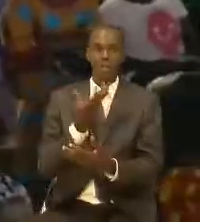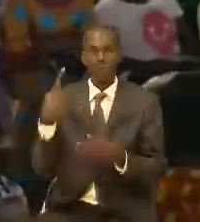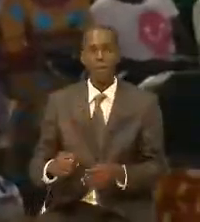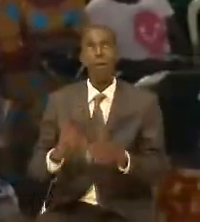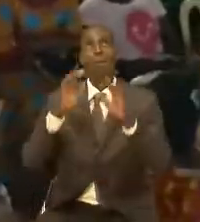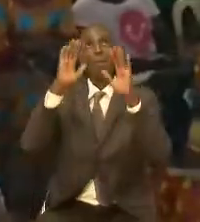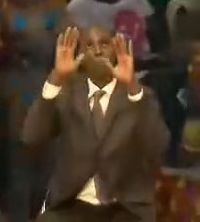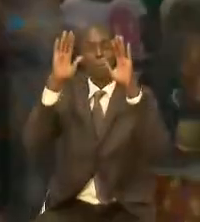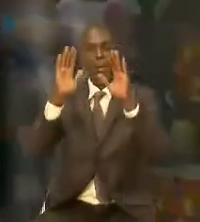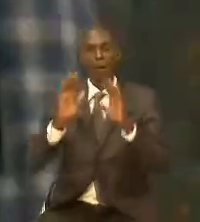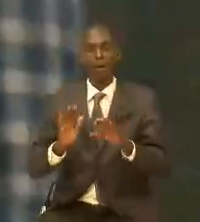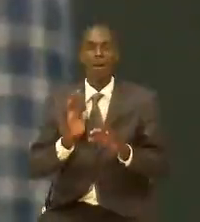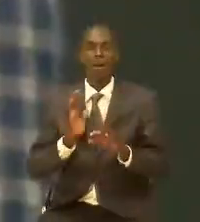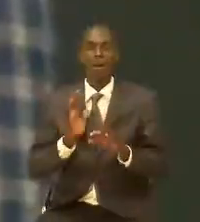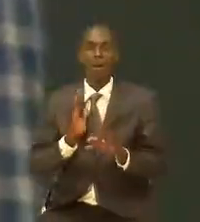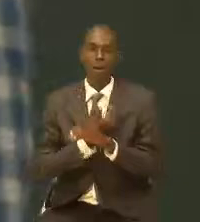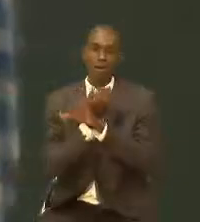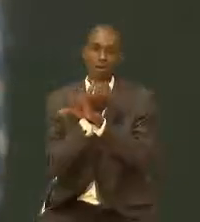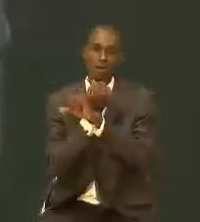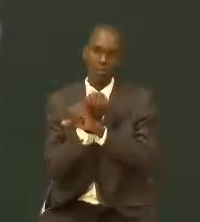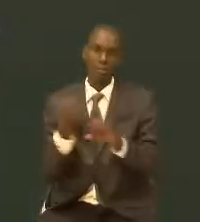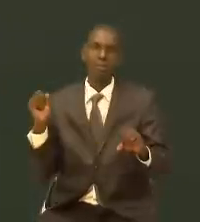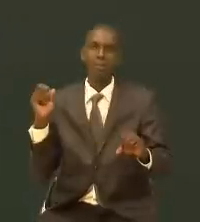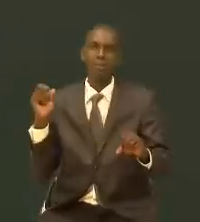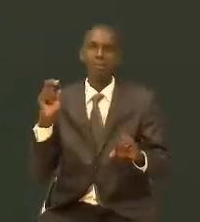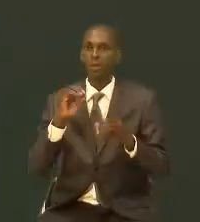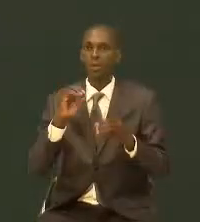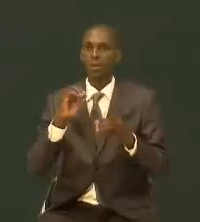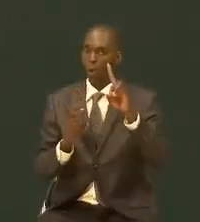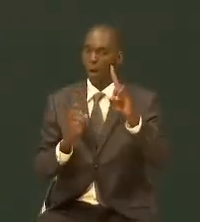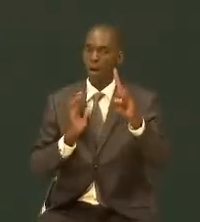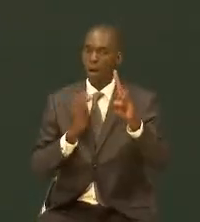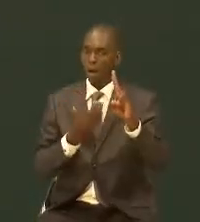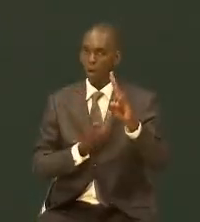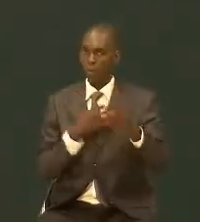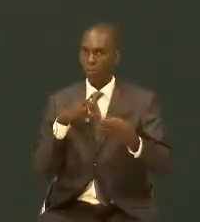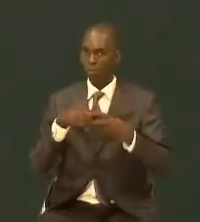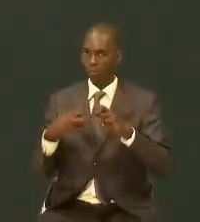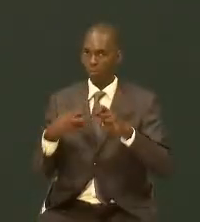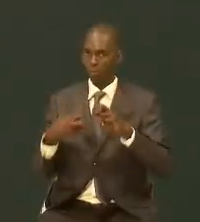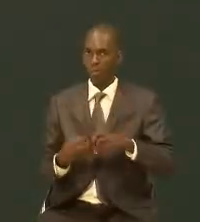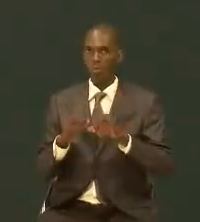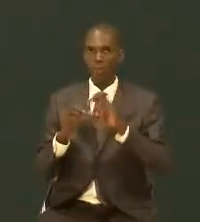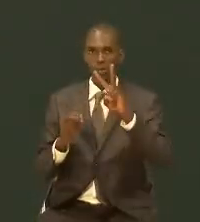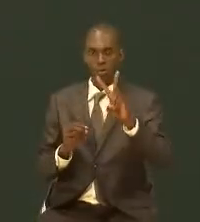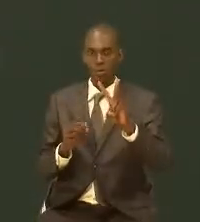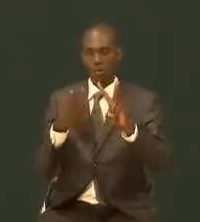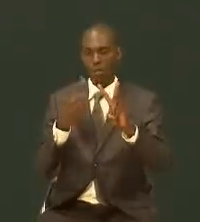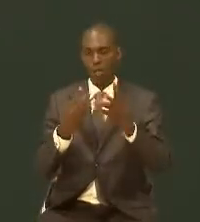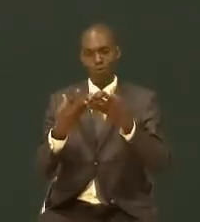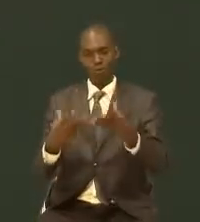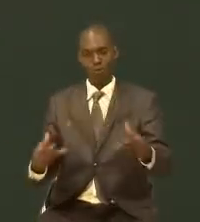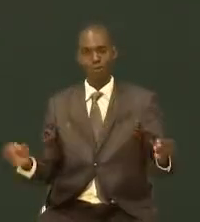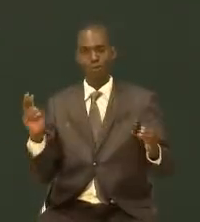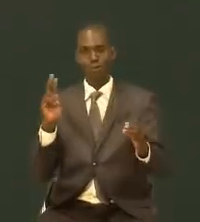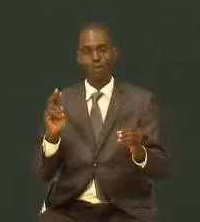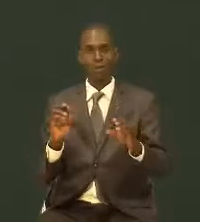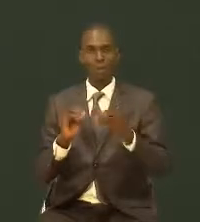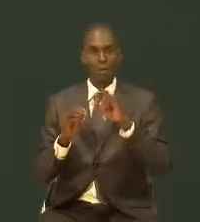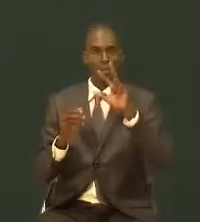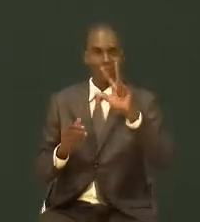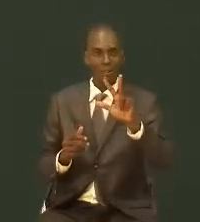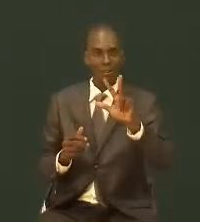salvation number one our situation number two the solution number three the